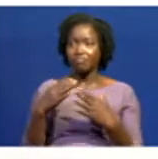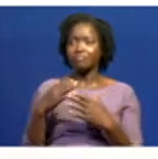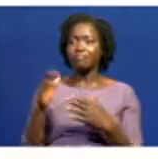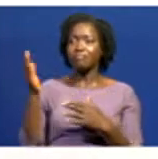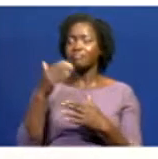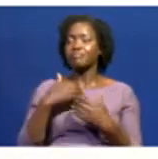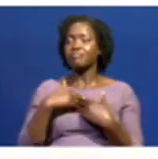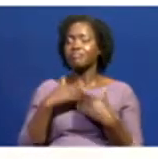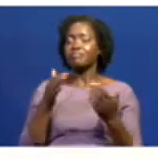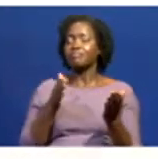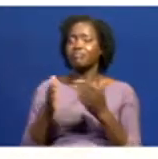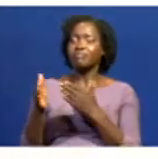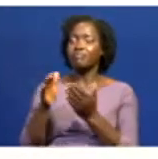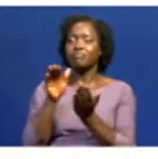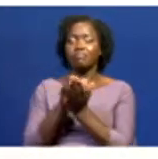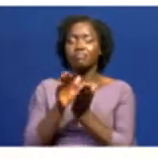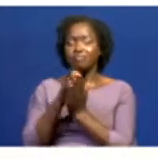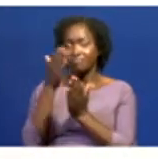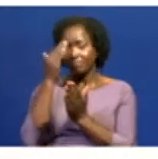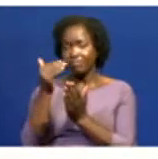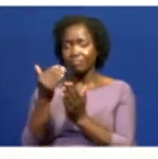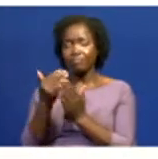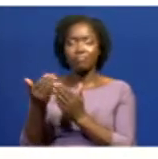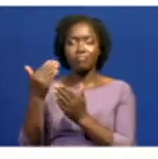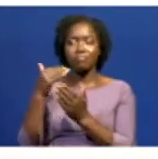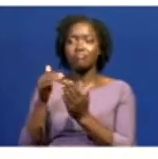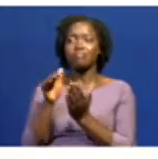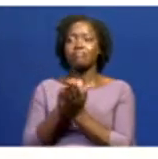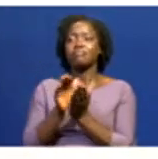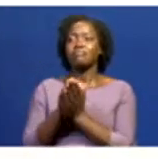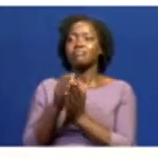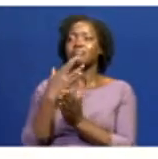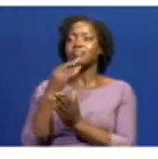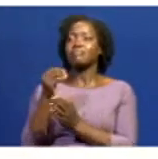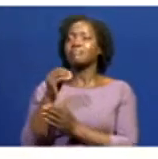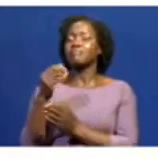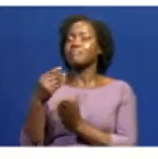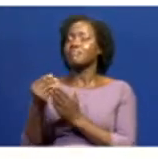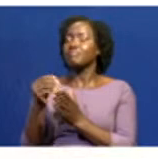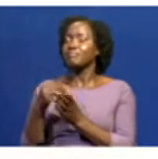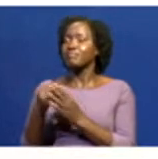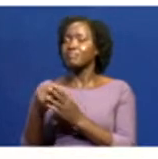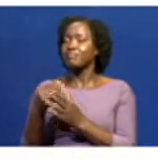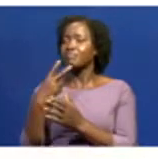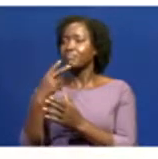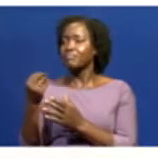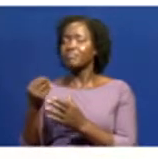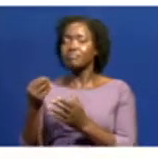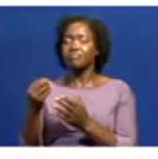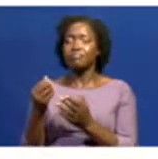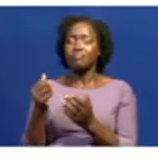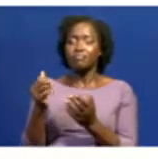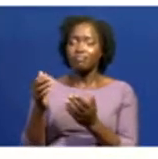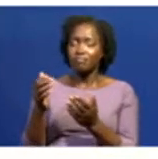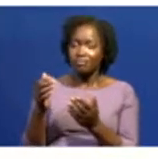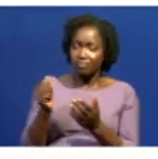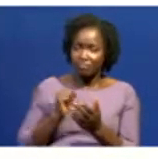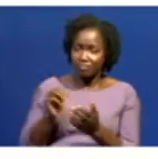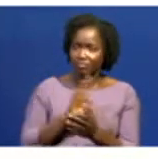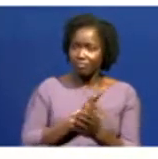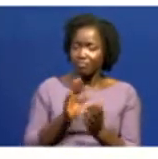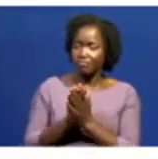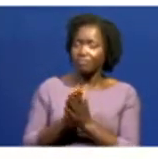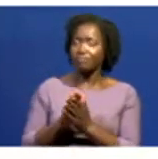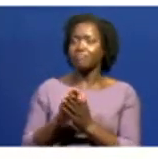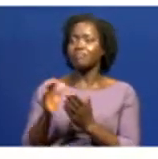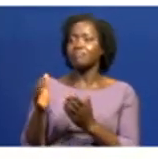an opportunity for saving, because previously NSSF would only save 400 shillings or yes, 200 employer and 200 employer, which wasn't very sufficient for